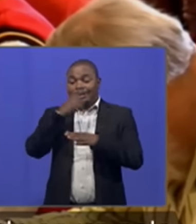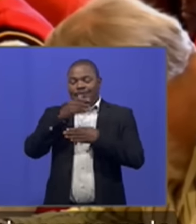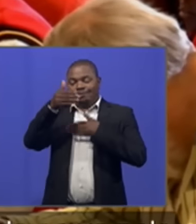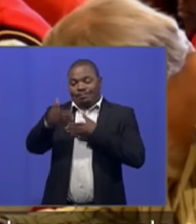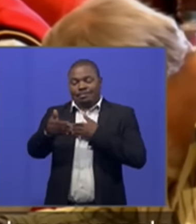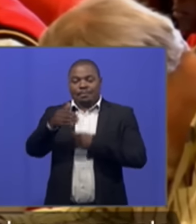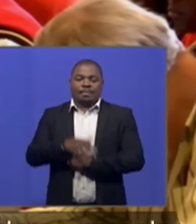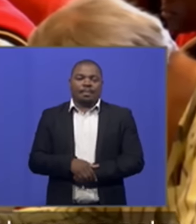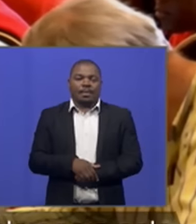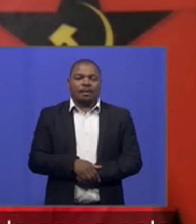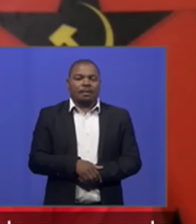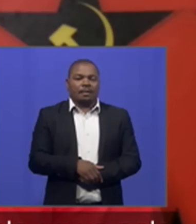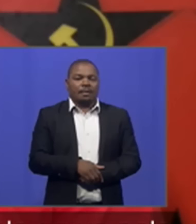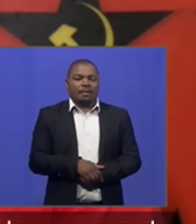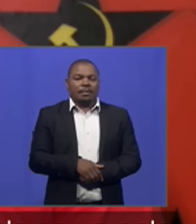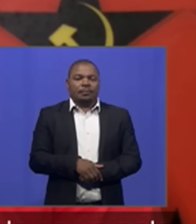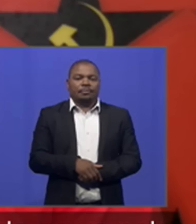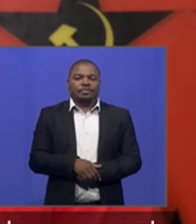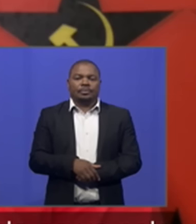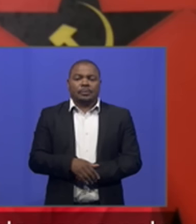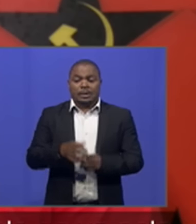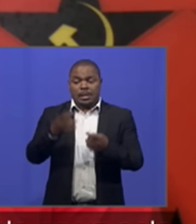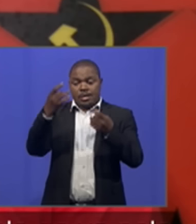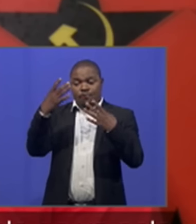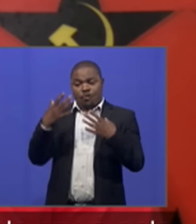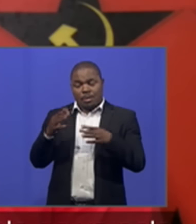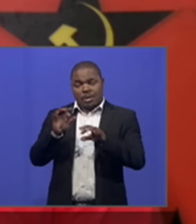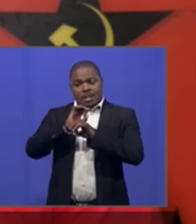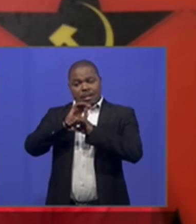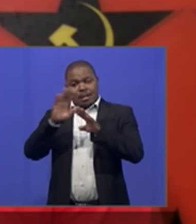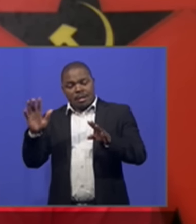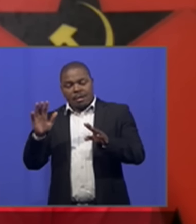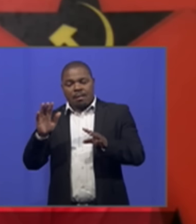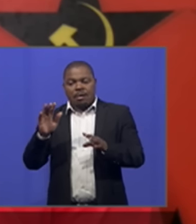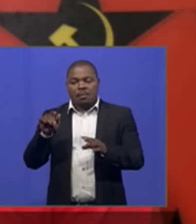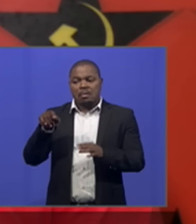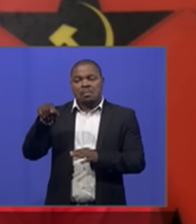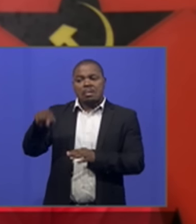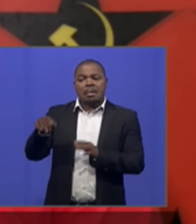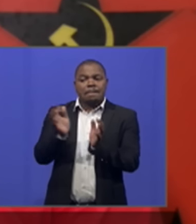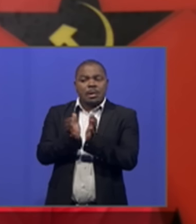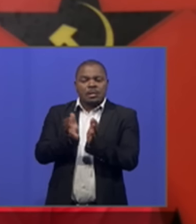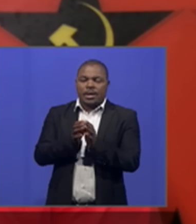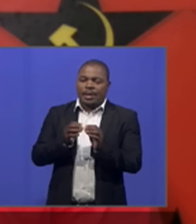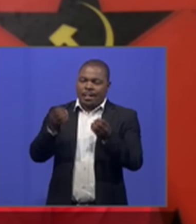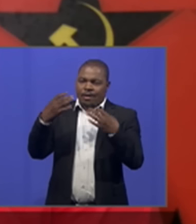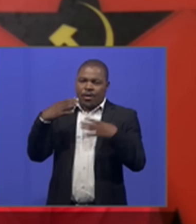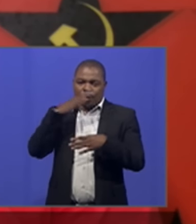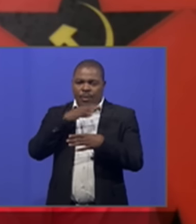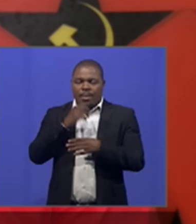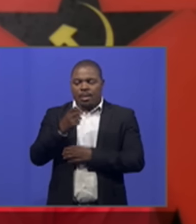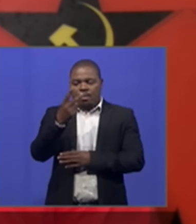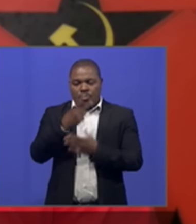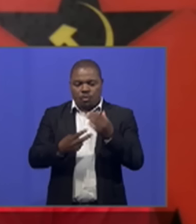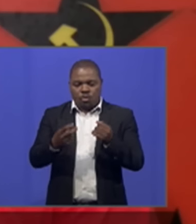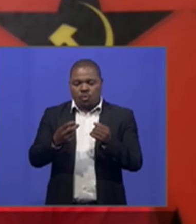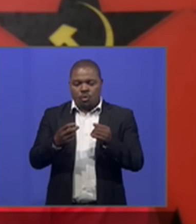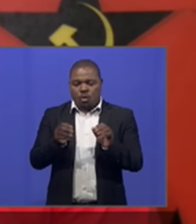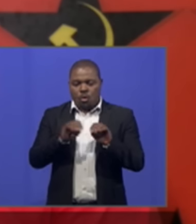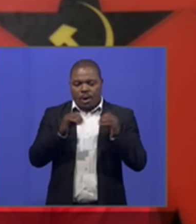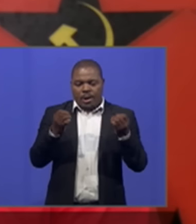was no particular information that was given in this particular meeting, which is the bilateral, to the